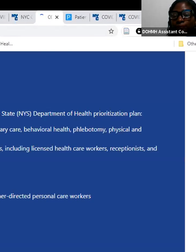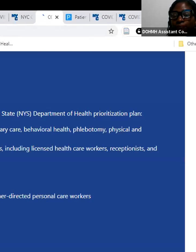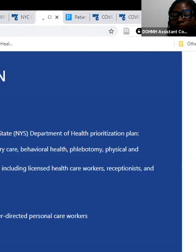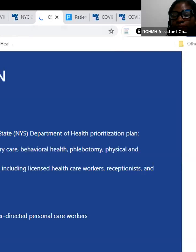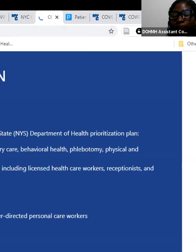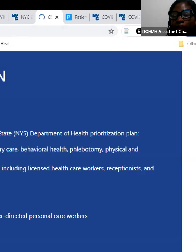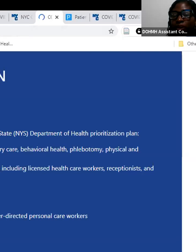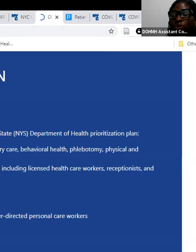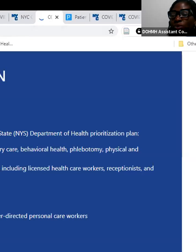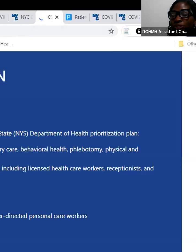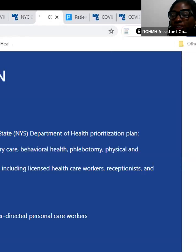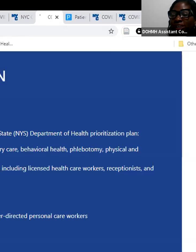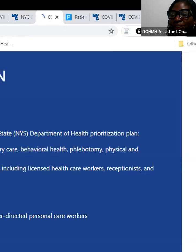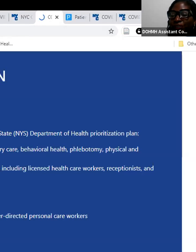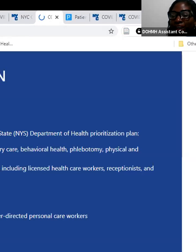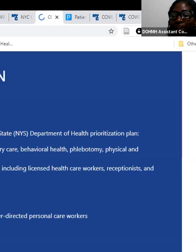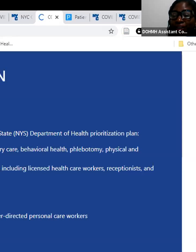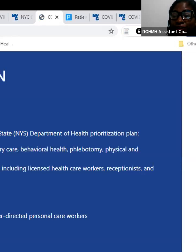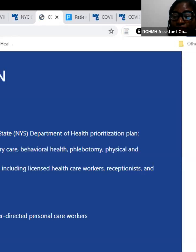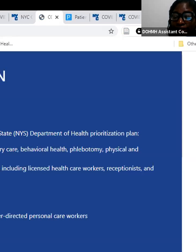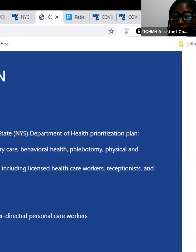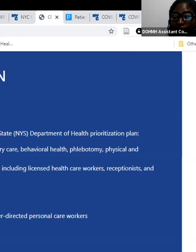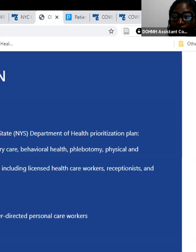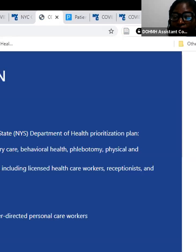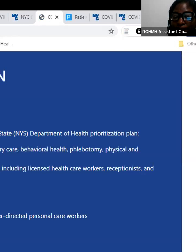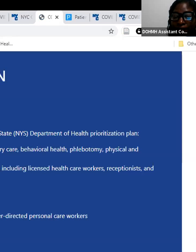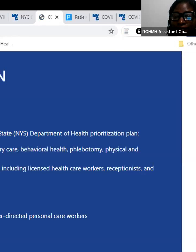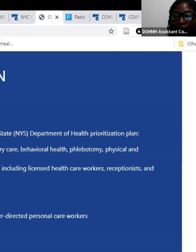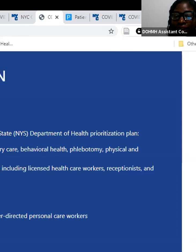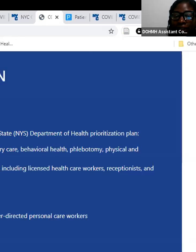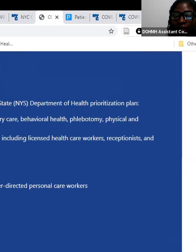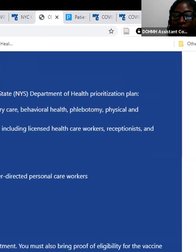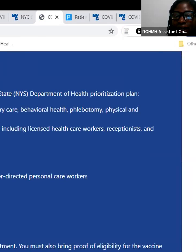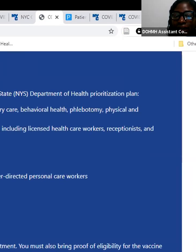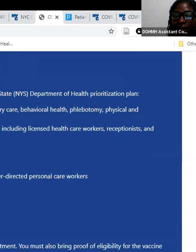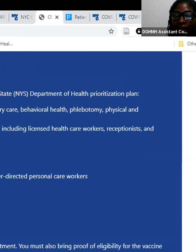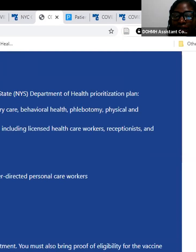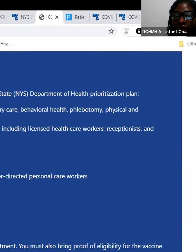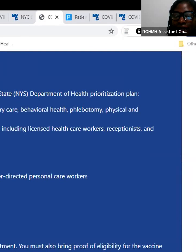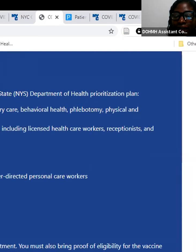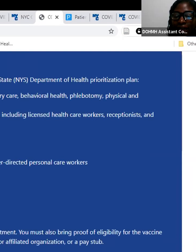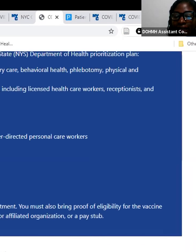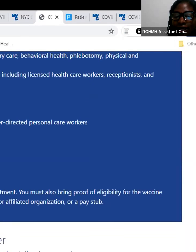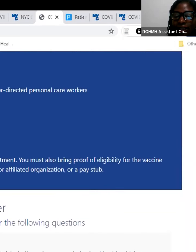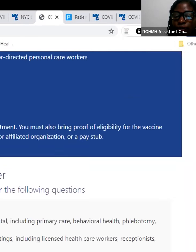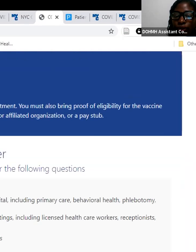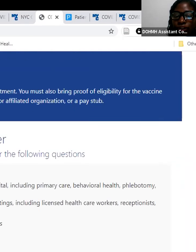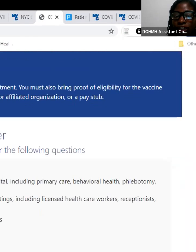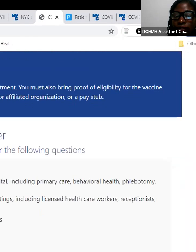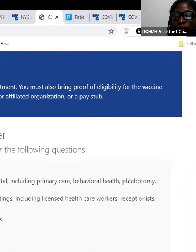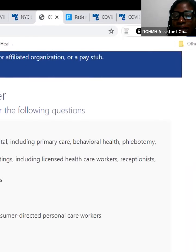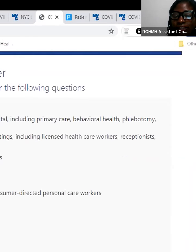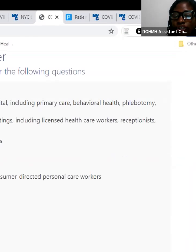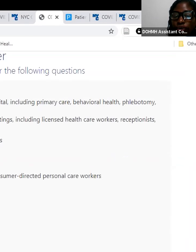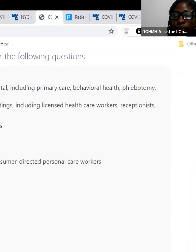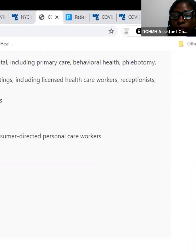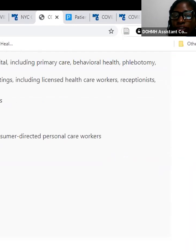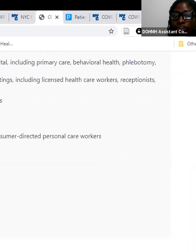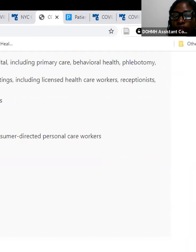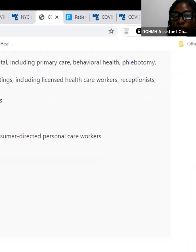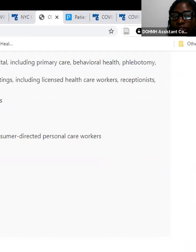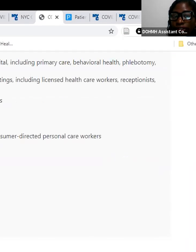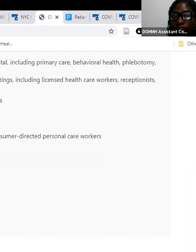appointments, you will see a different interface. and it will ask